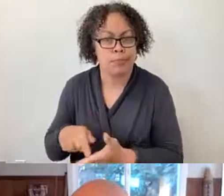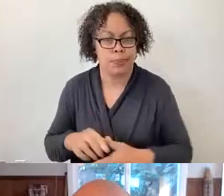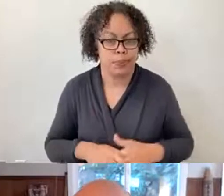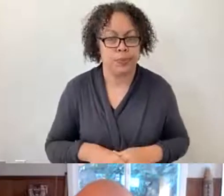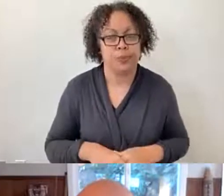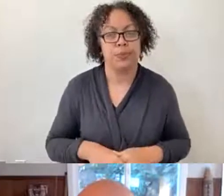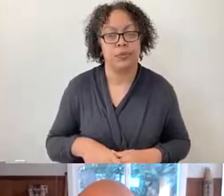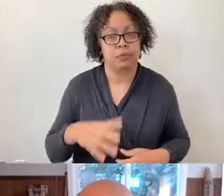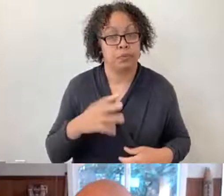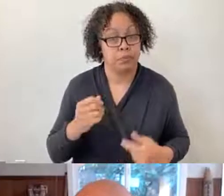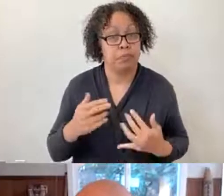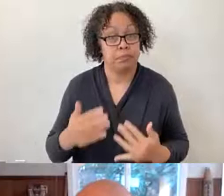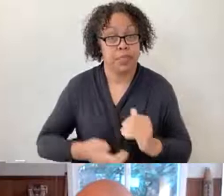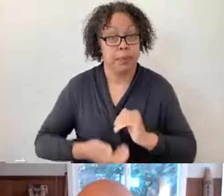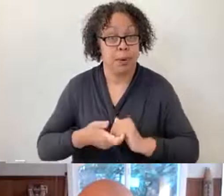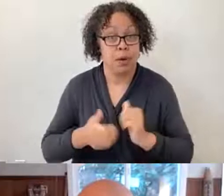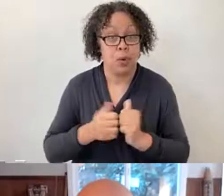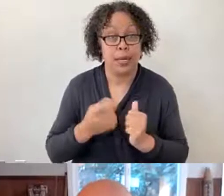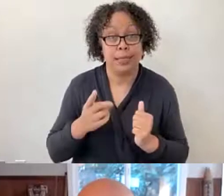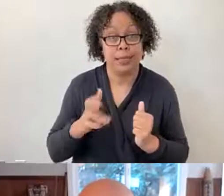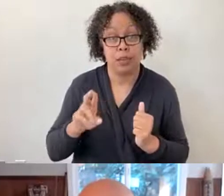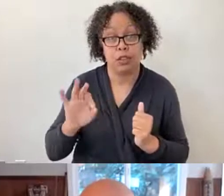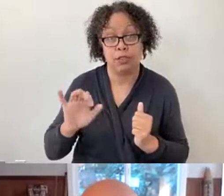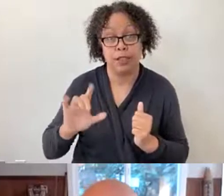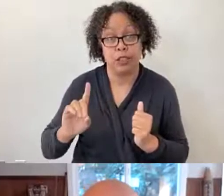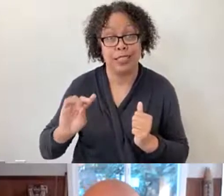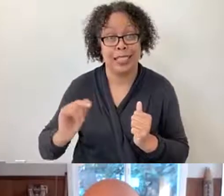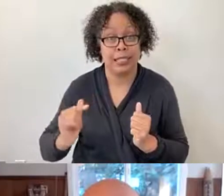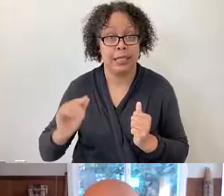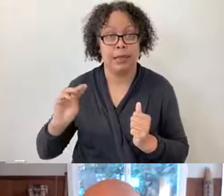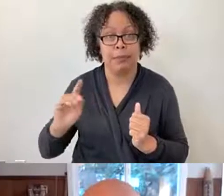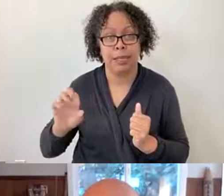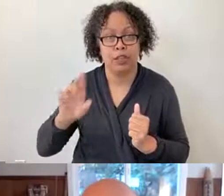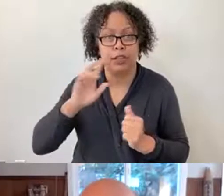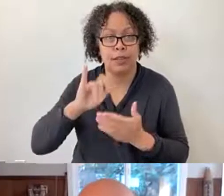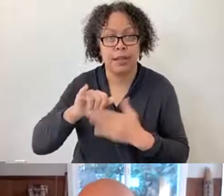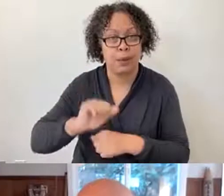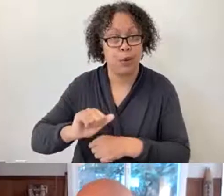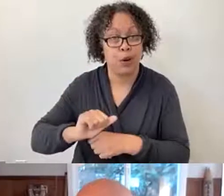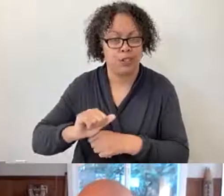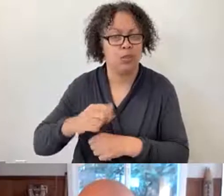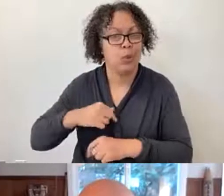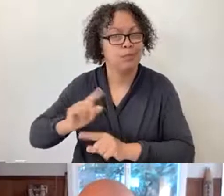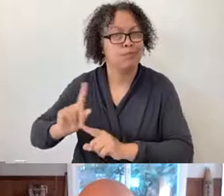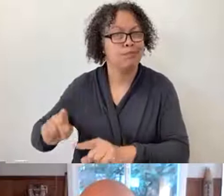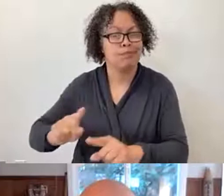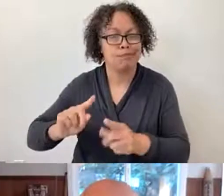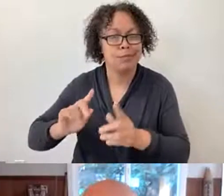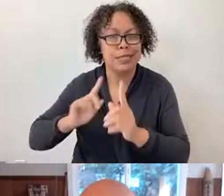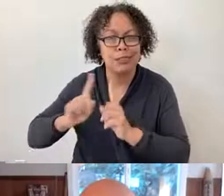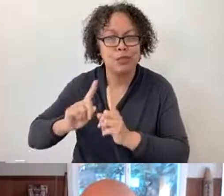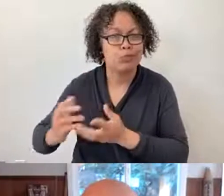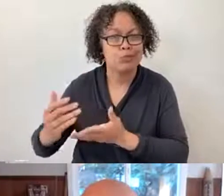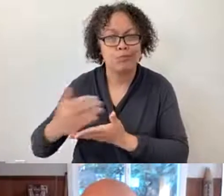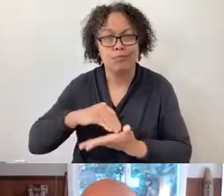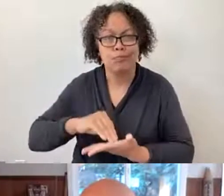I ended up partnering with Dr. Fielding Miller to actually do that work. We went and did a series of qualitative interviews with